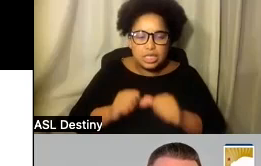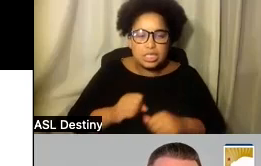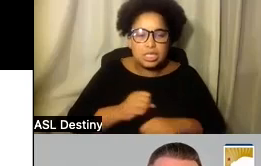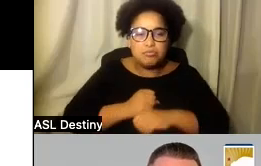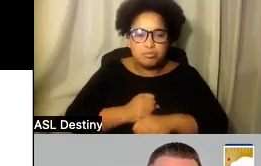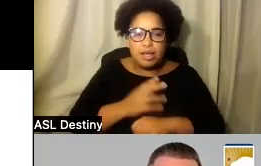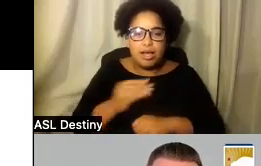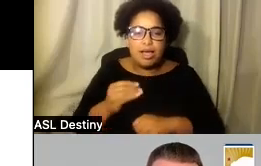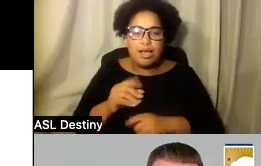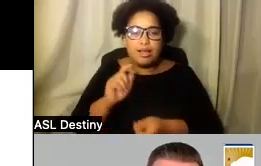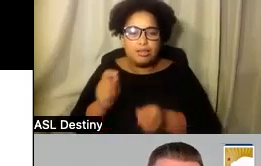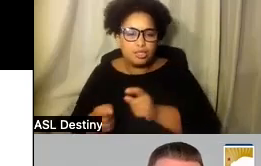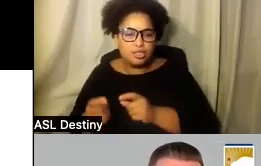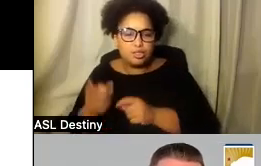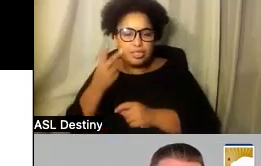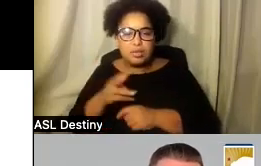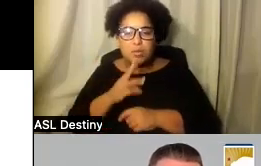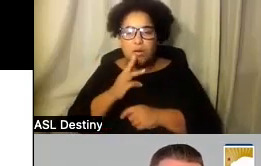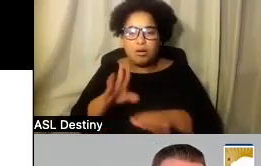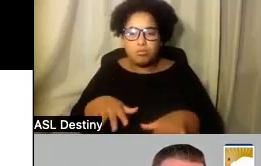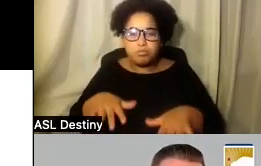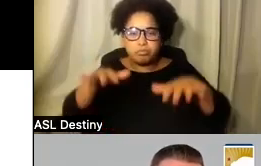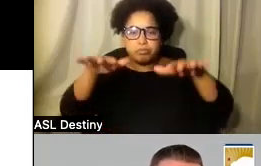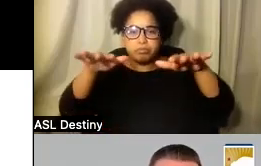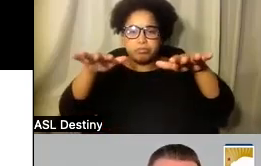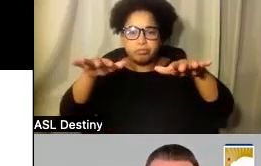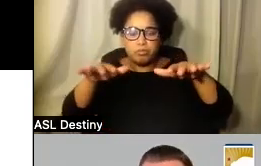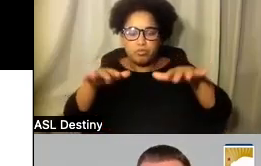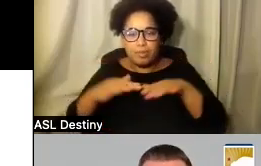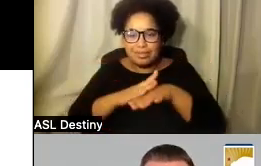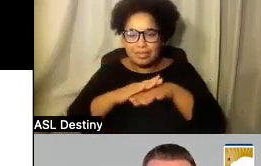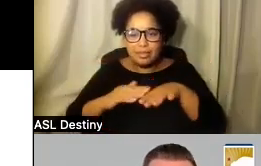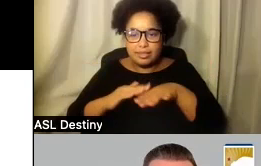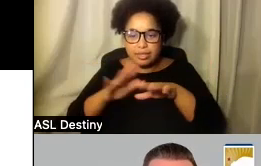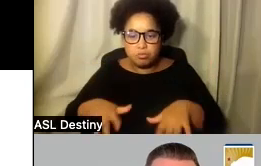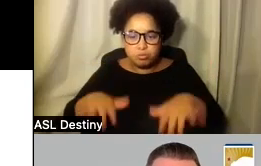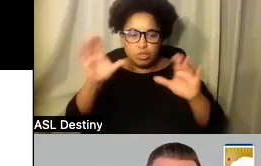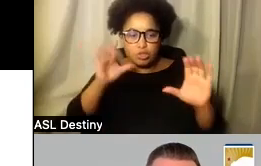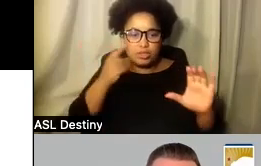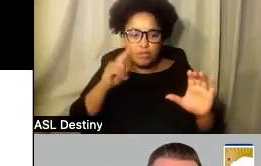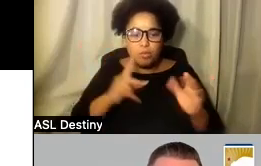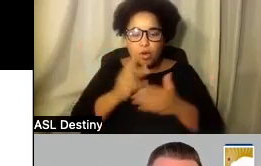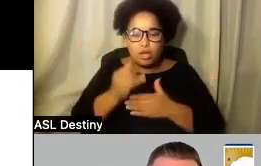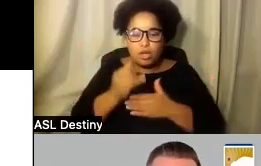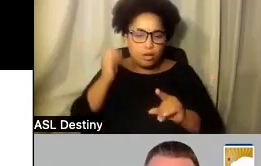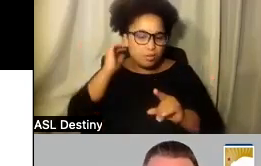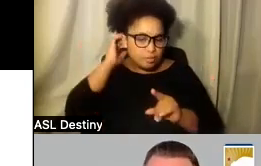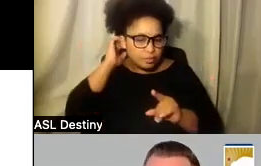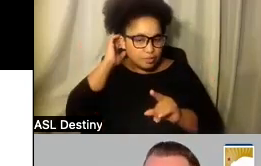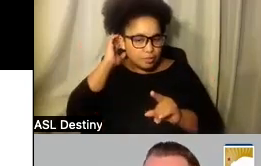big one right now is sea level rise. That is we're looking for projects,